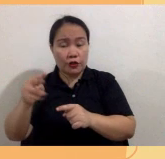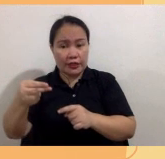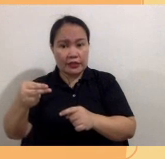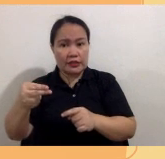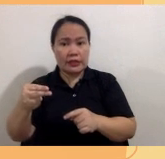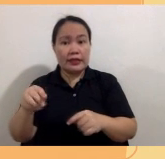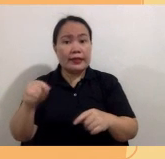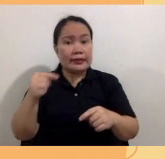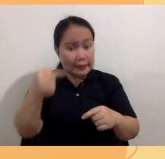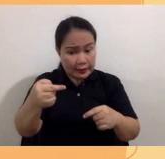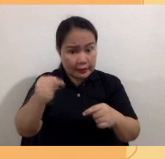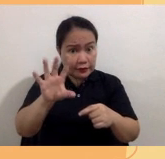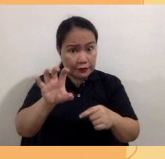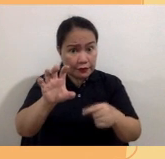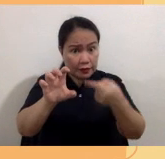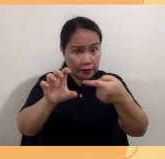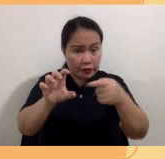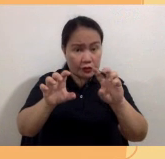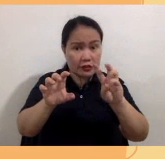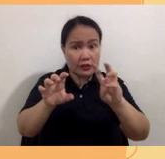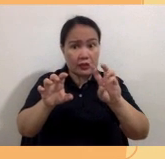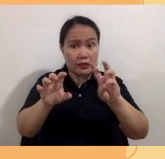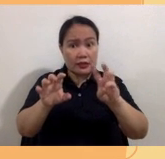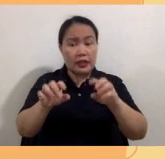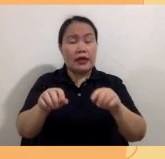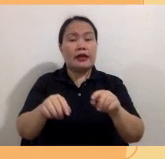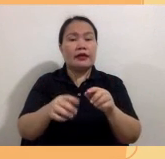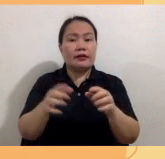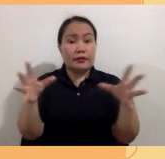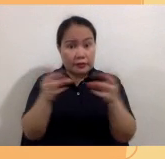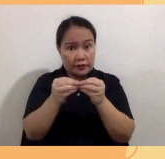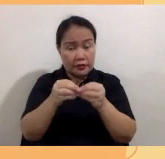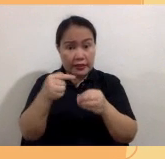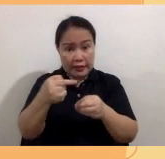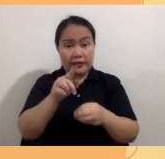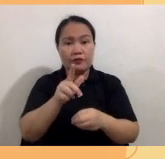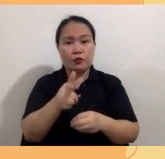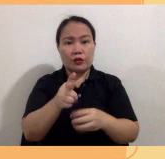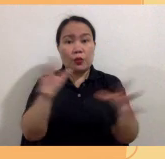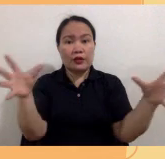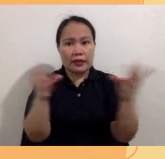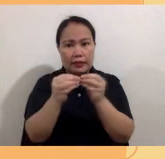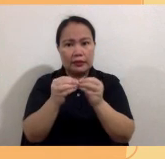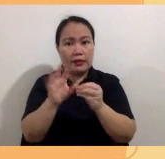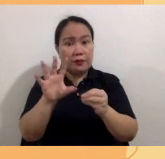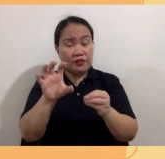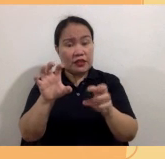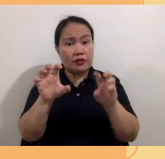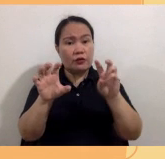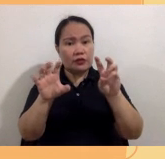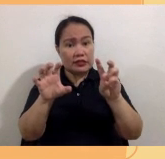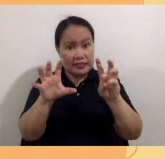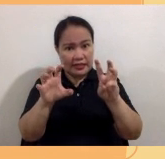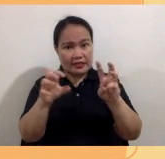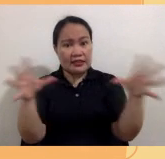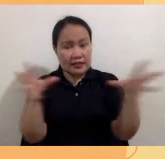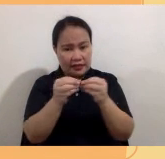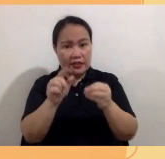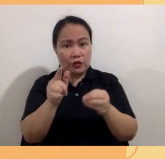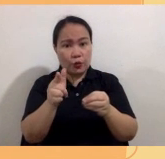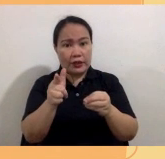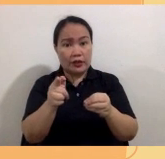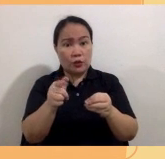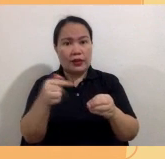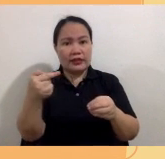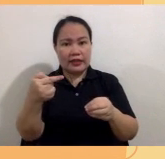4. And then, negative 15 minus 6, so that is negative 21. Okay? And then, copy